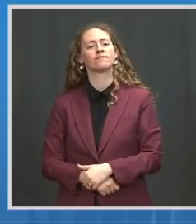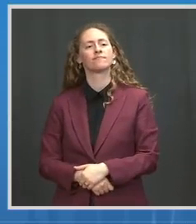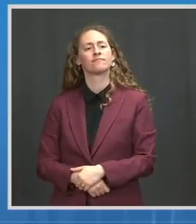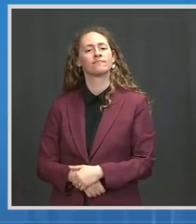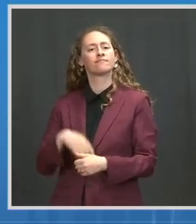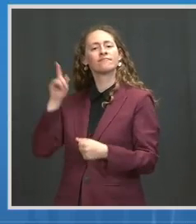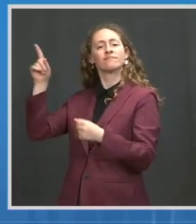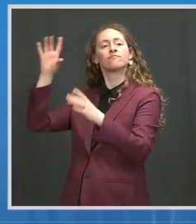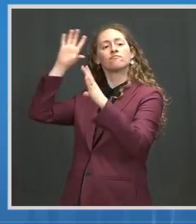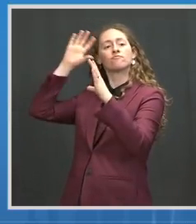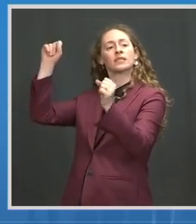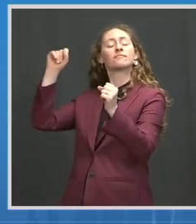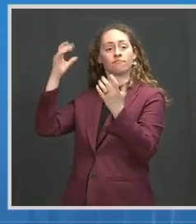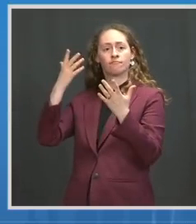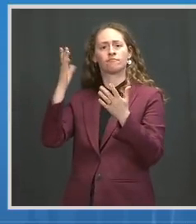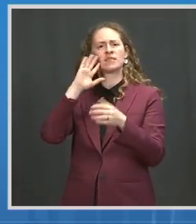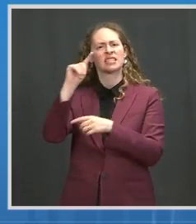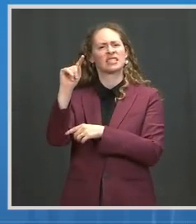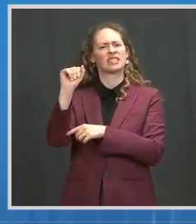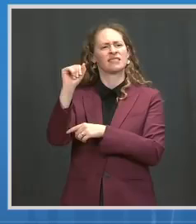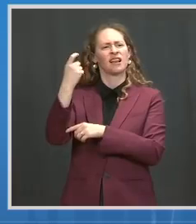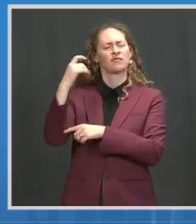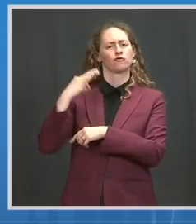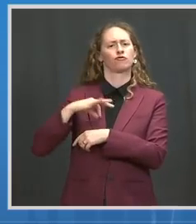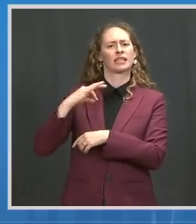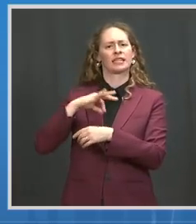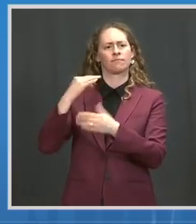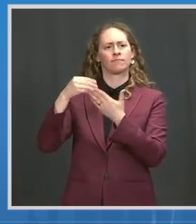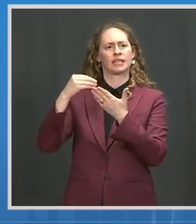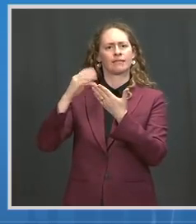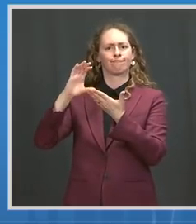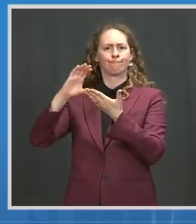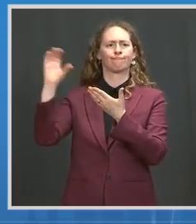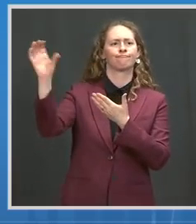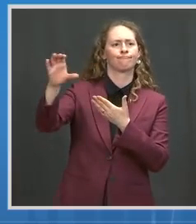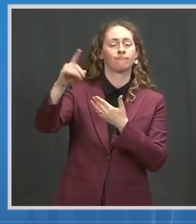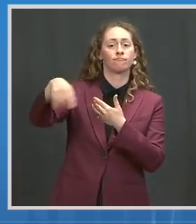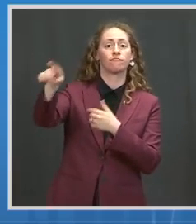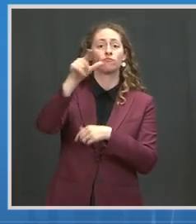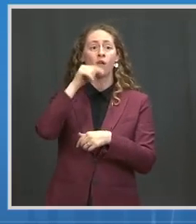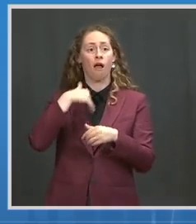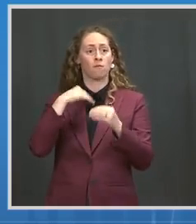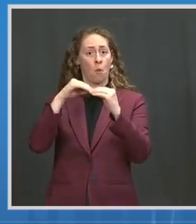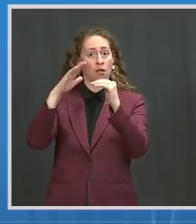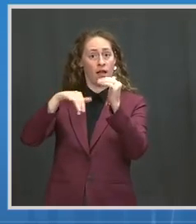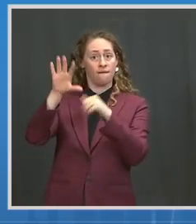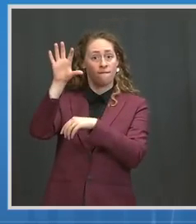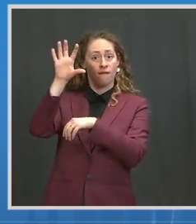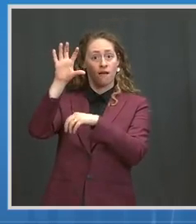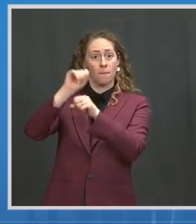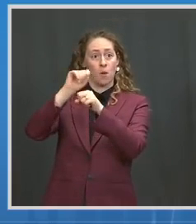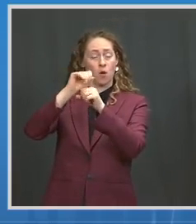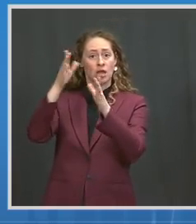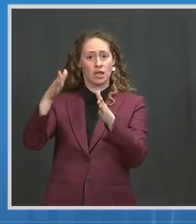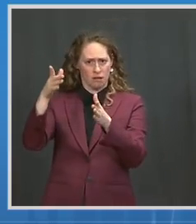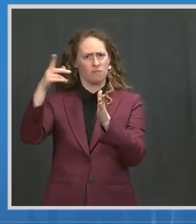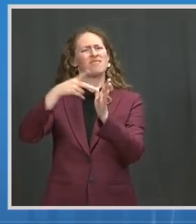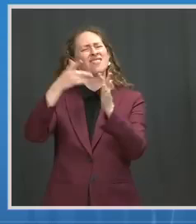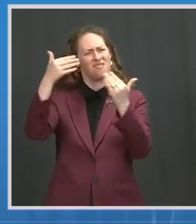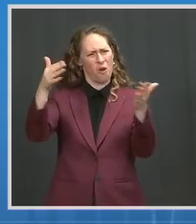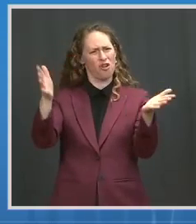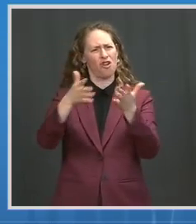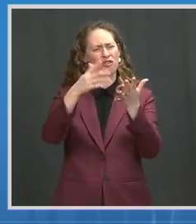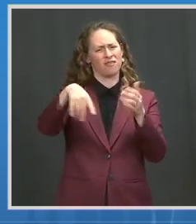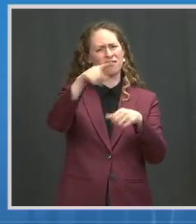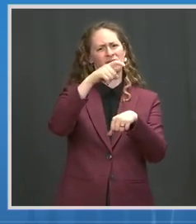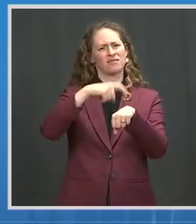employers, those with fewer than 500 employees, that provide paid time off for vaccination and any side effects. And he called on every employer in